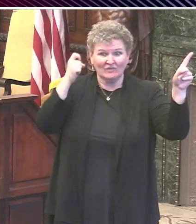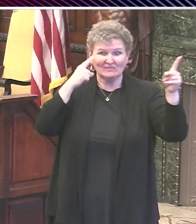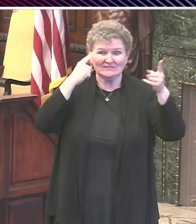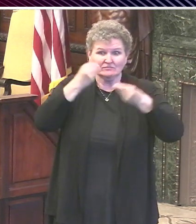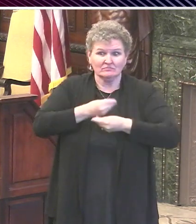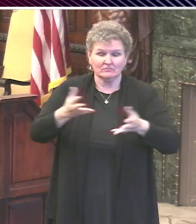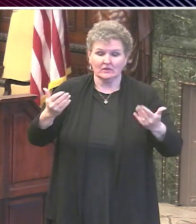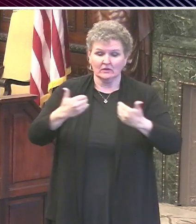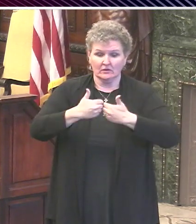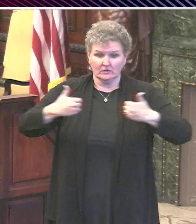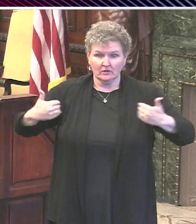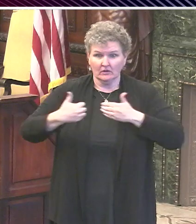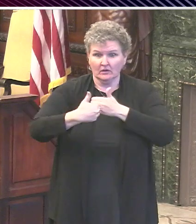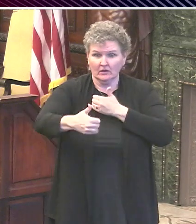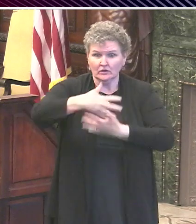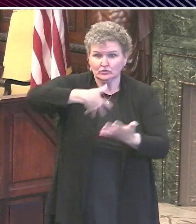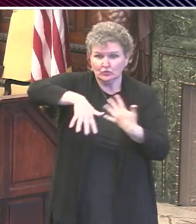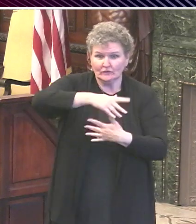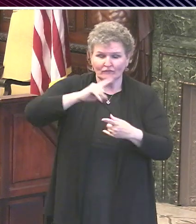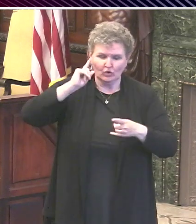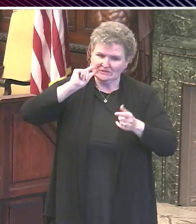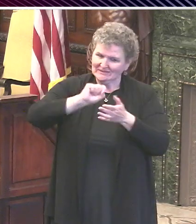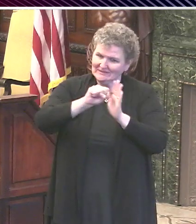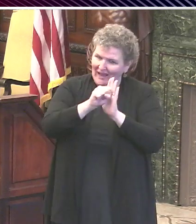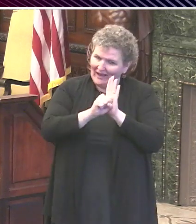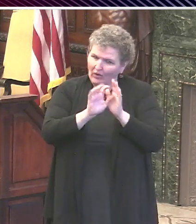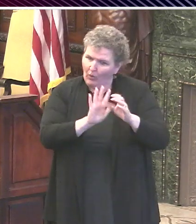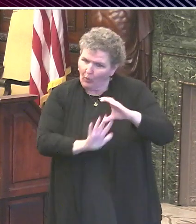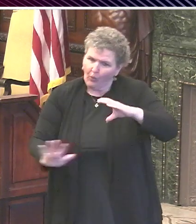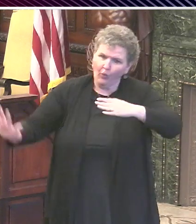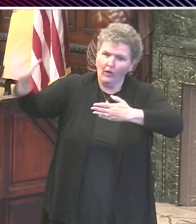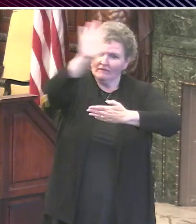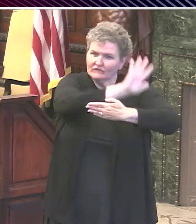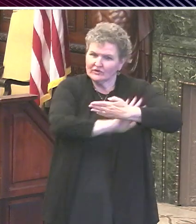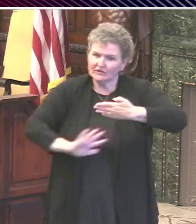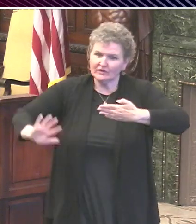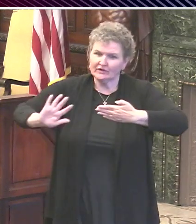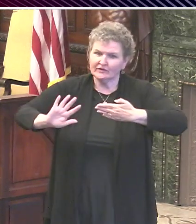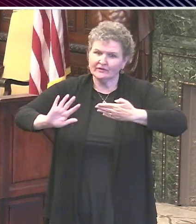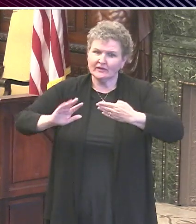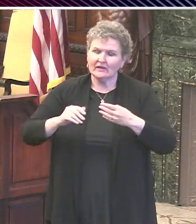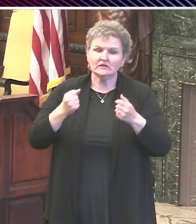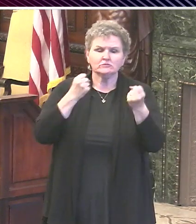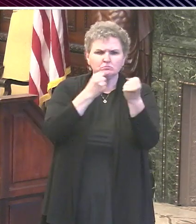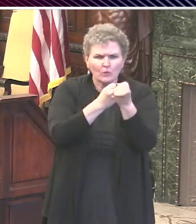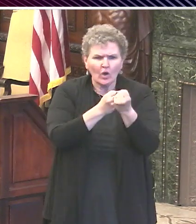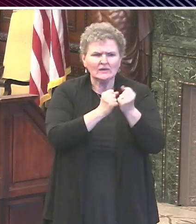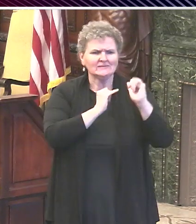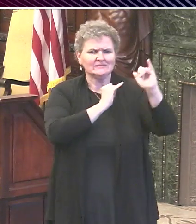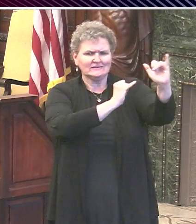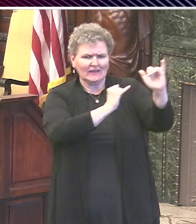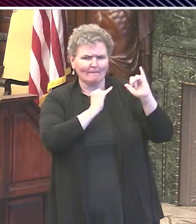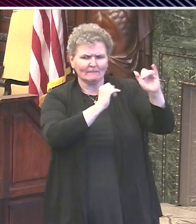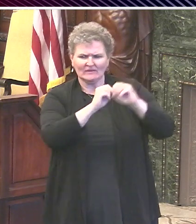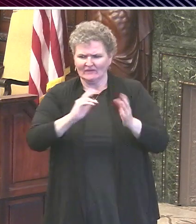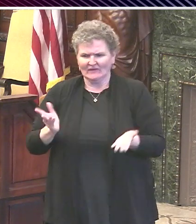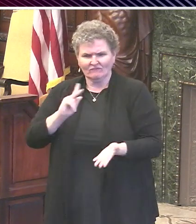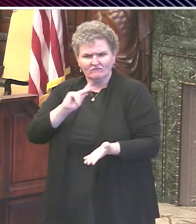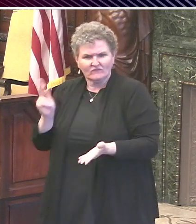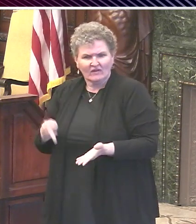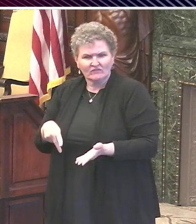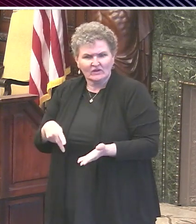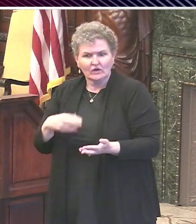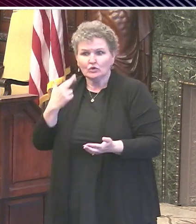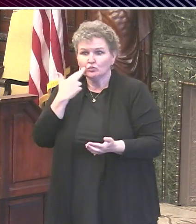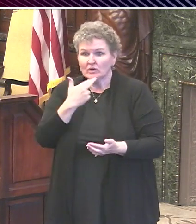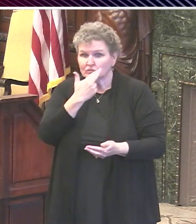steps for the state as a whole. Most important, from my perspective, he's closing bars, and he's restricting restaurants that have indoor